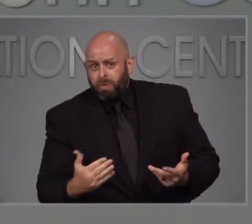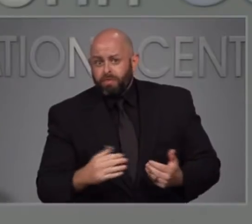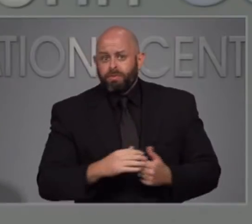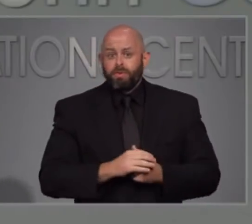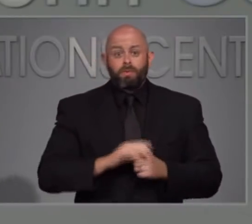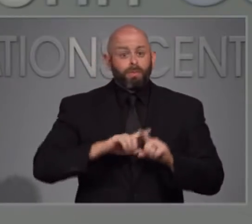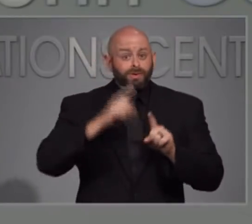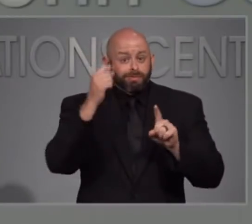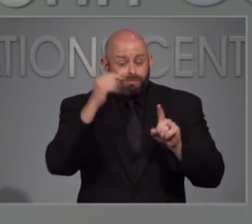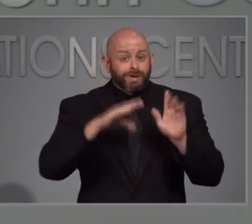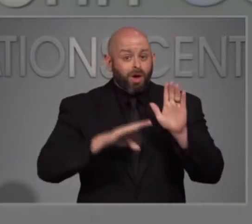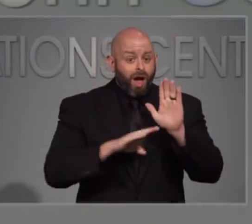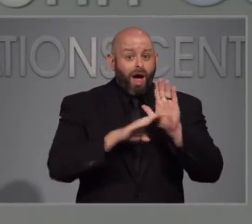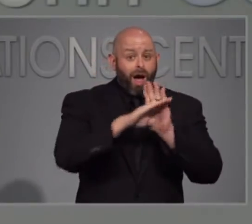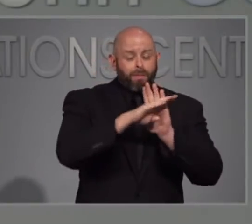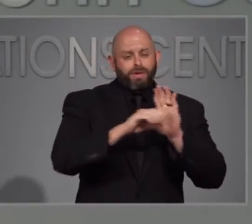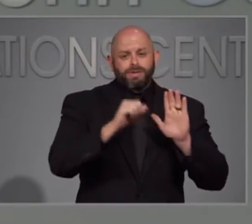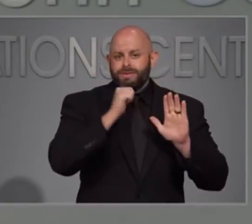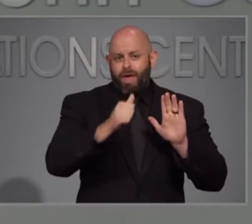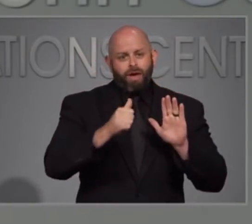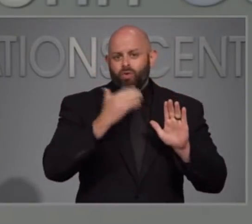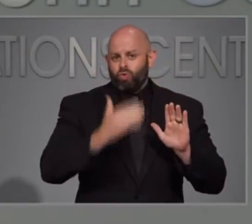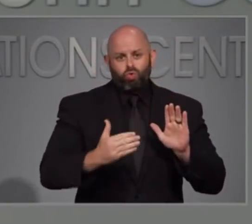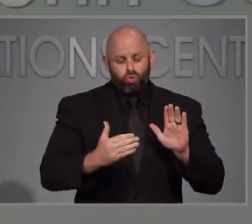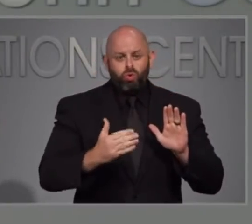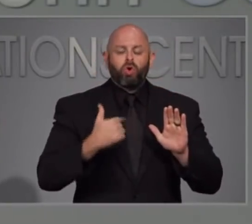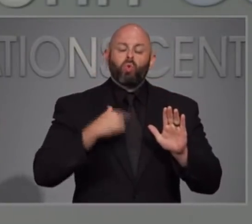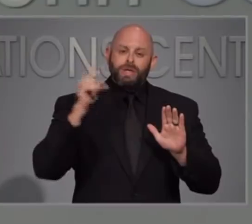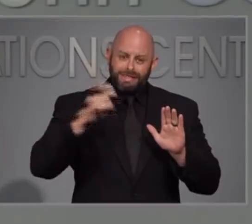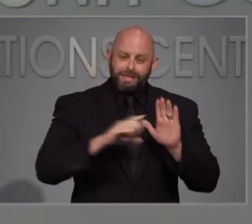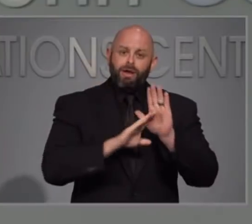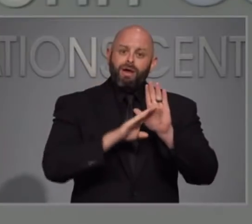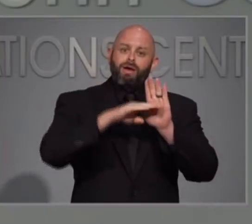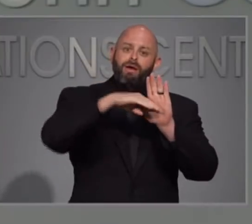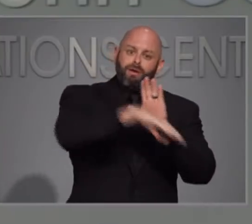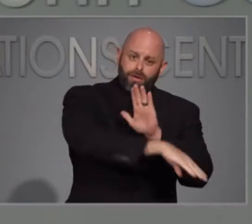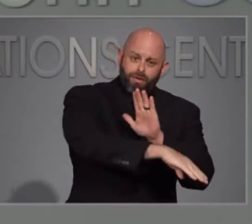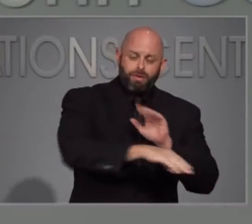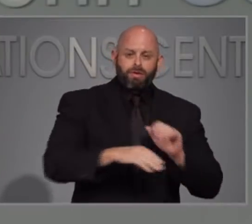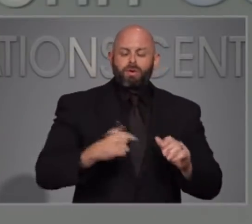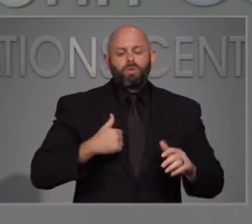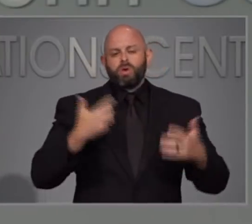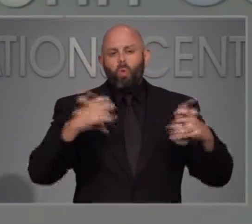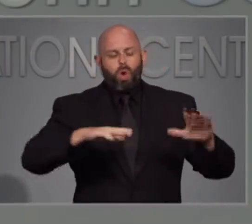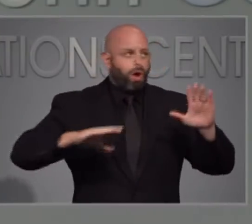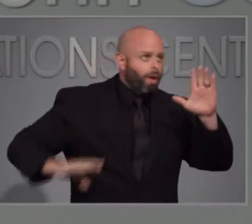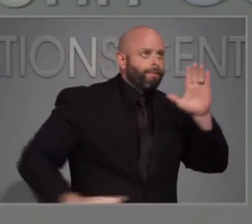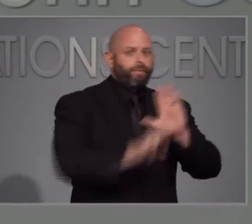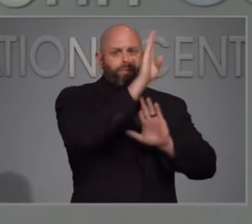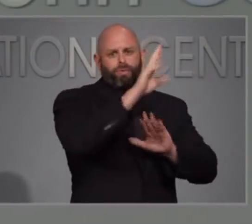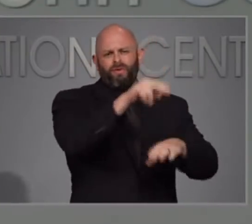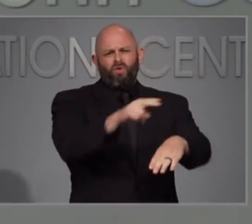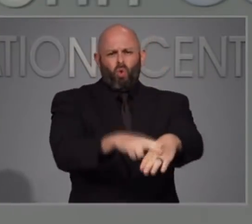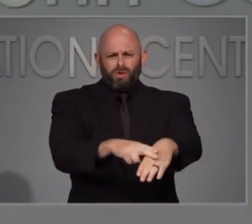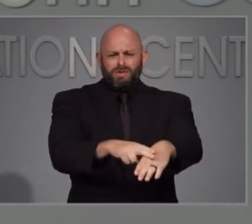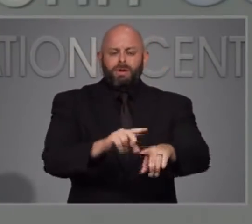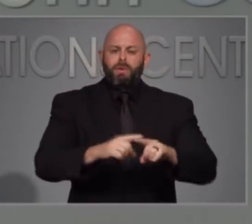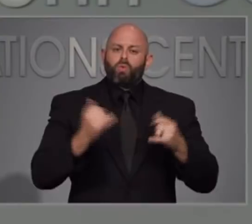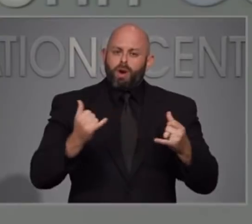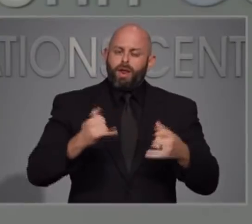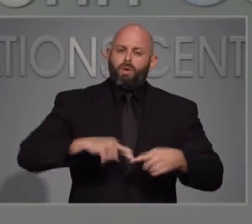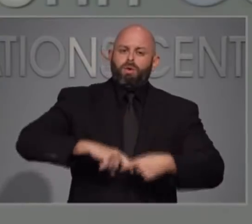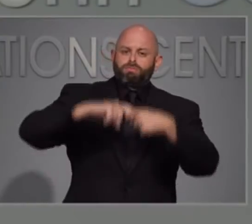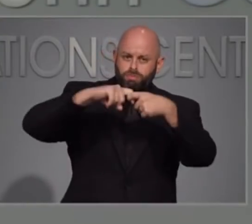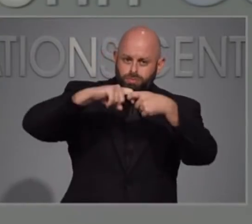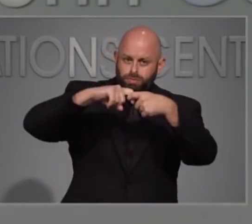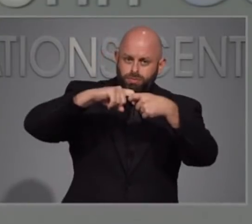right now, I think it's important that we step up and put a pause on